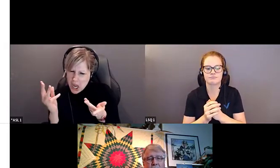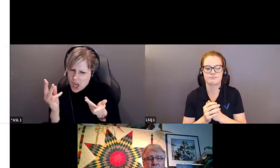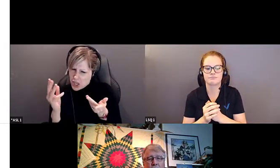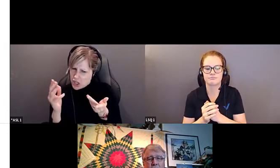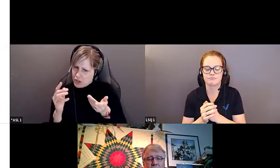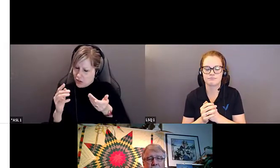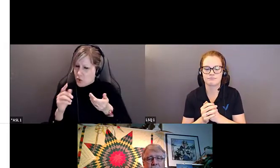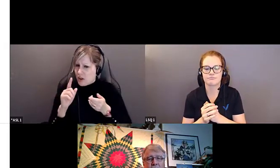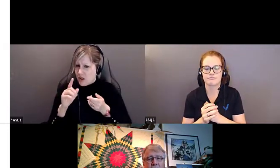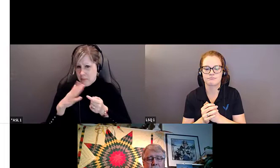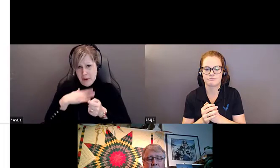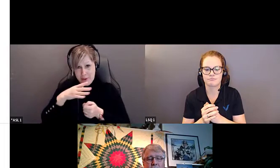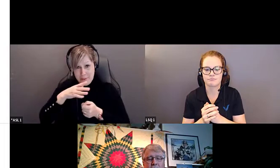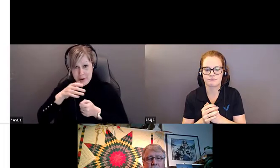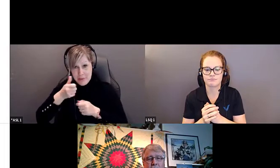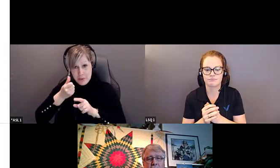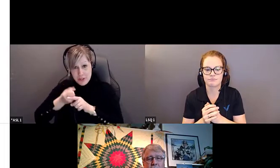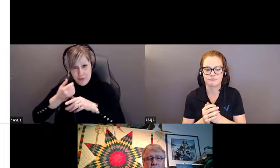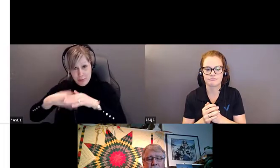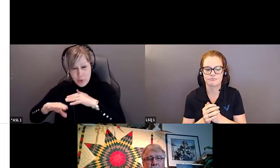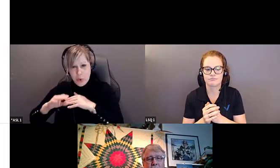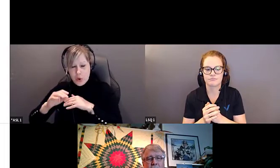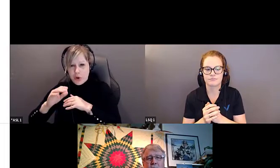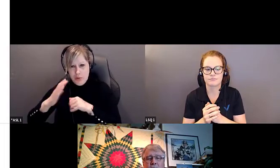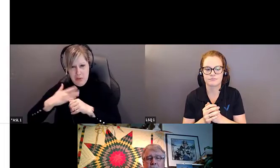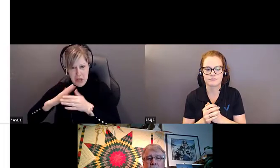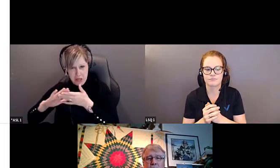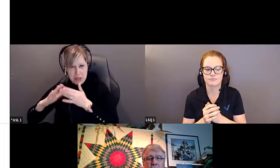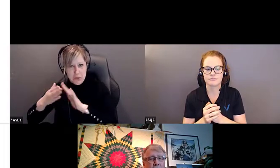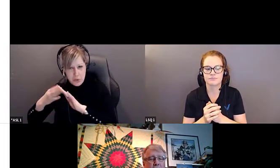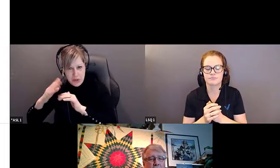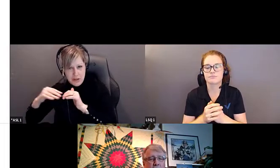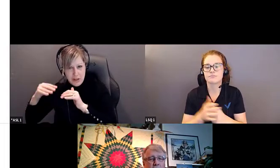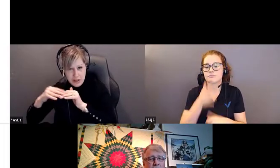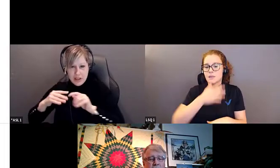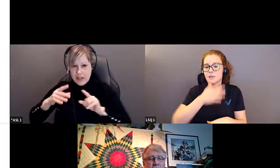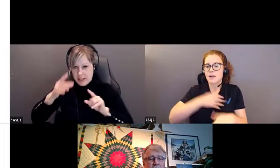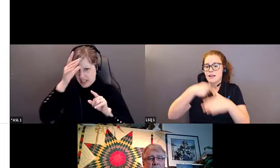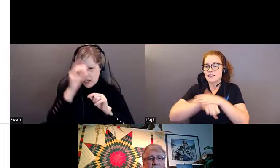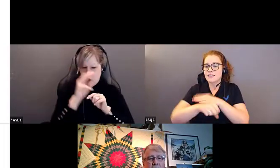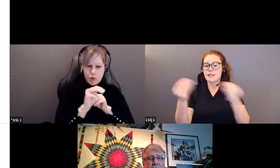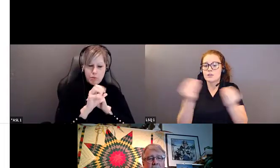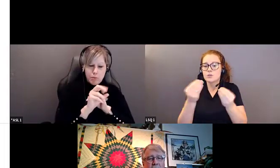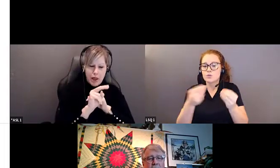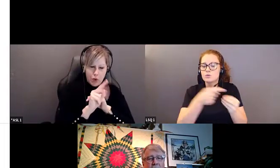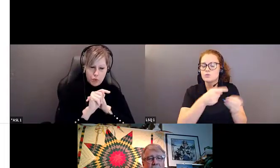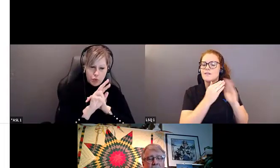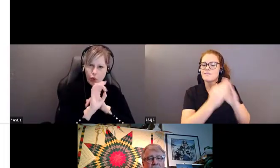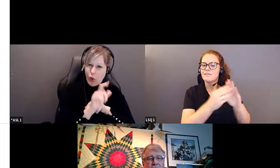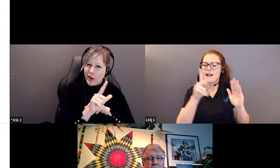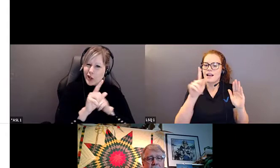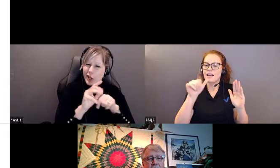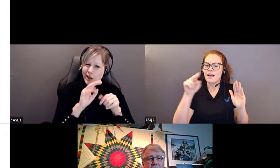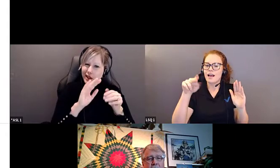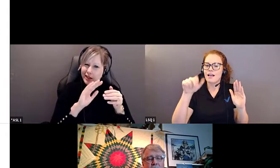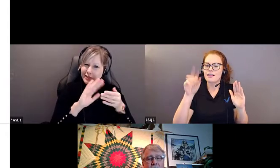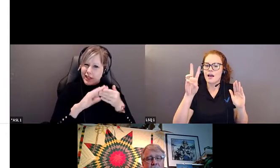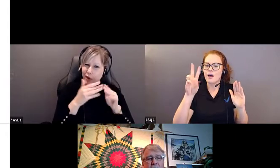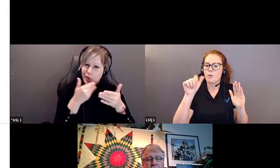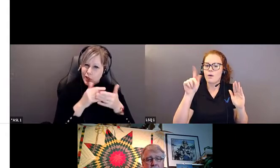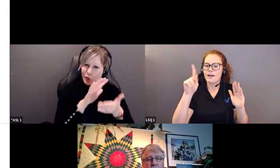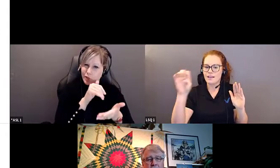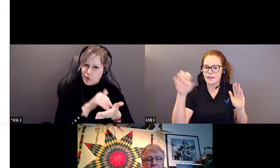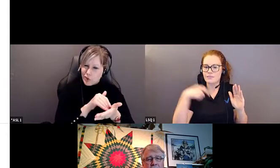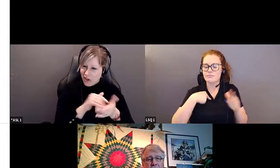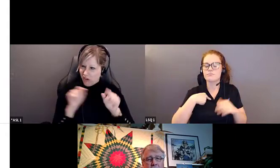my mother was born and raised in our community of Ganawagi, my father and the town of Mount Royal overlooking Montreal, I often say that I come